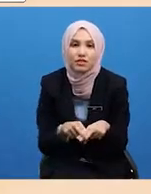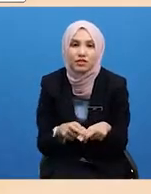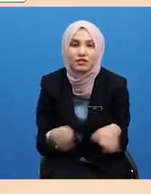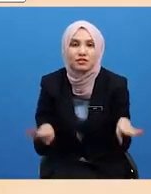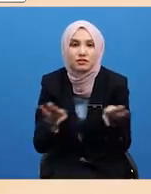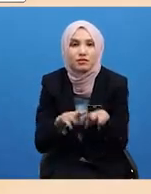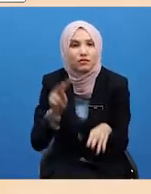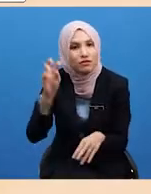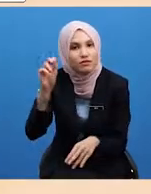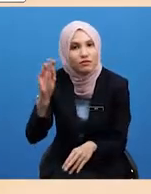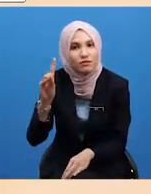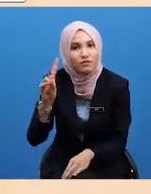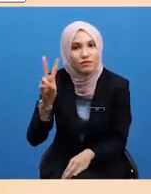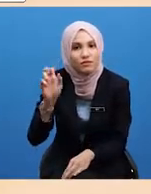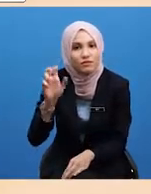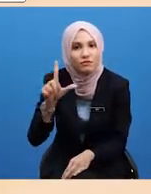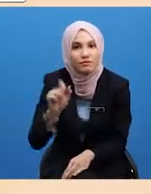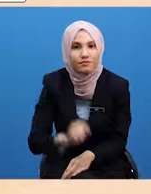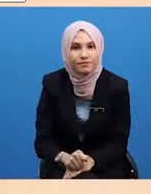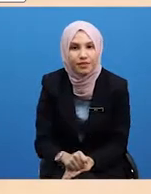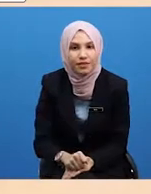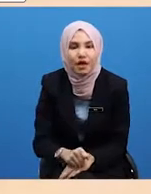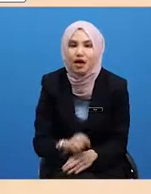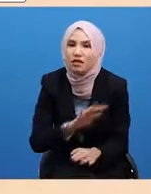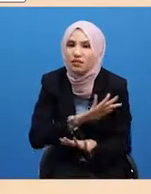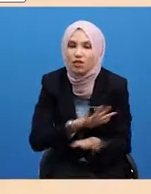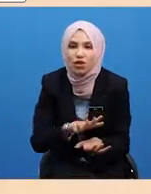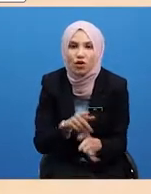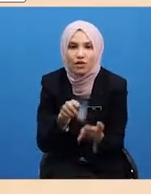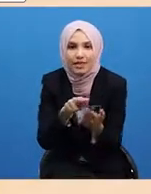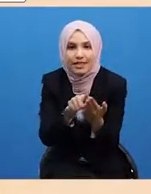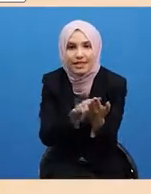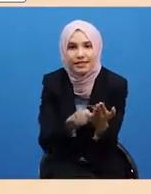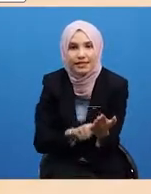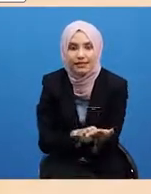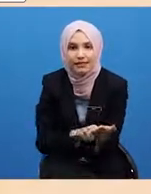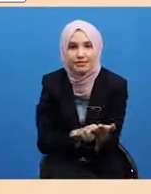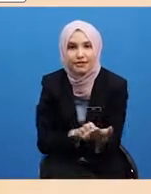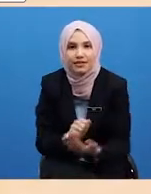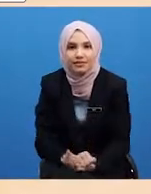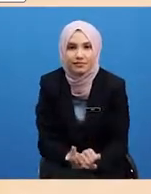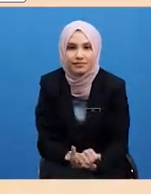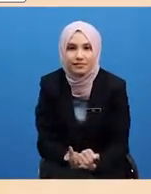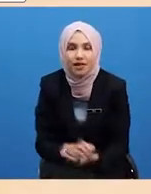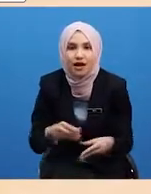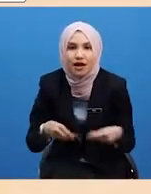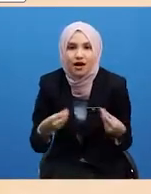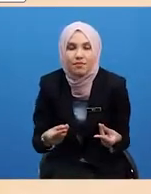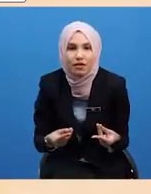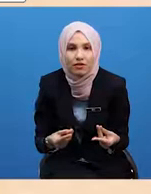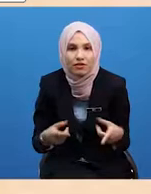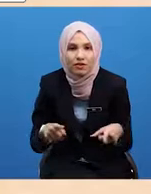novel. There are no details at all. How many details do you need to